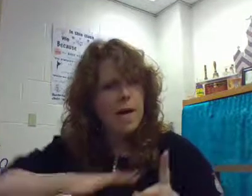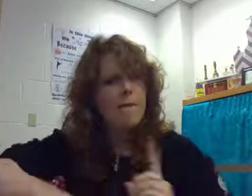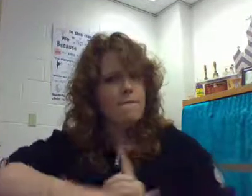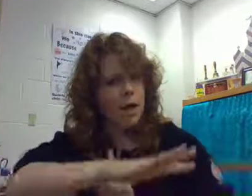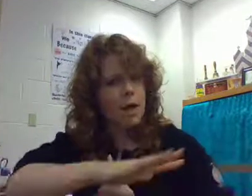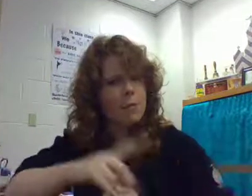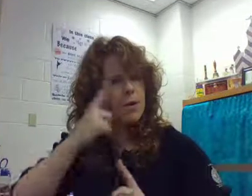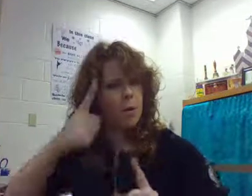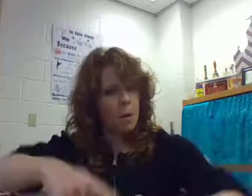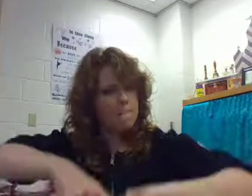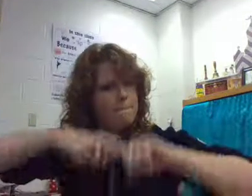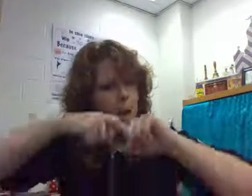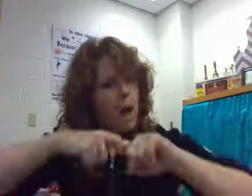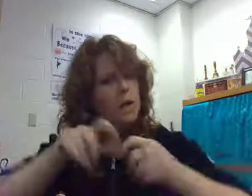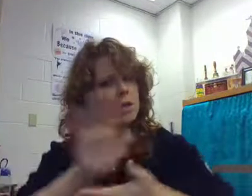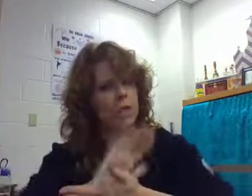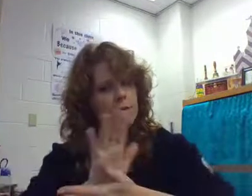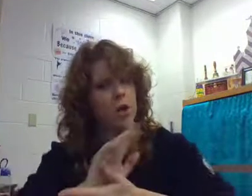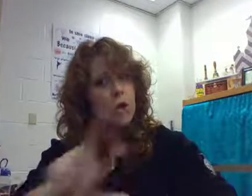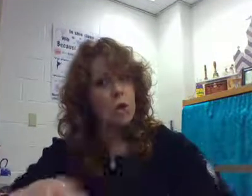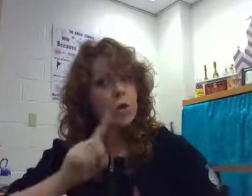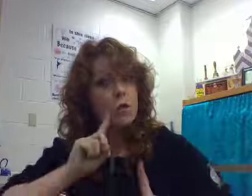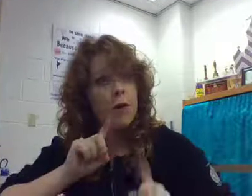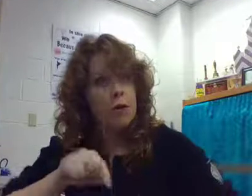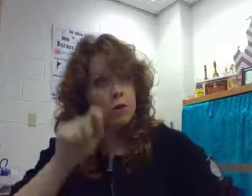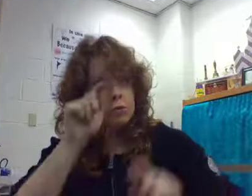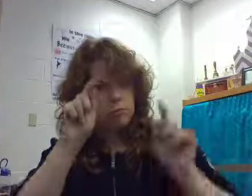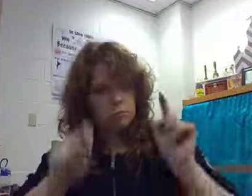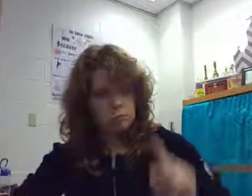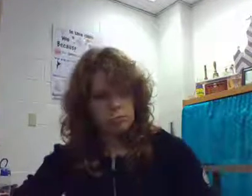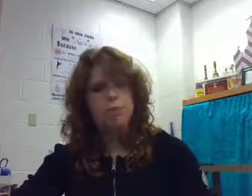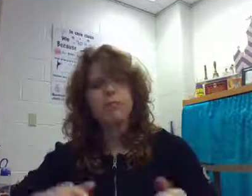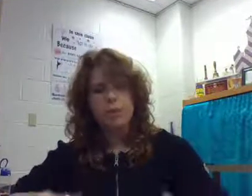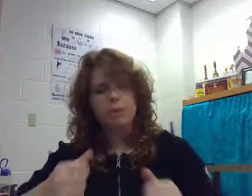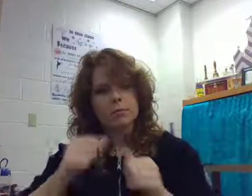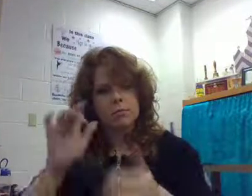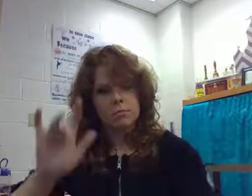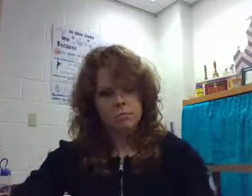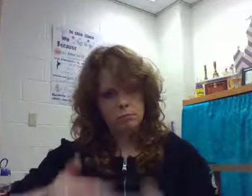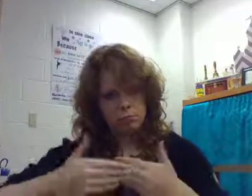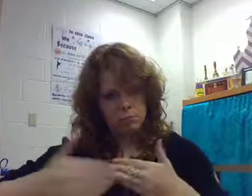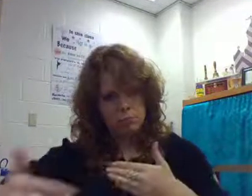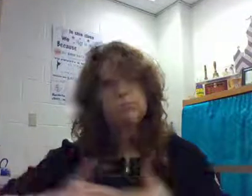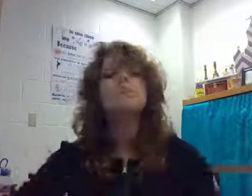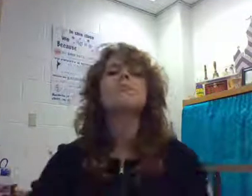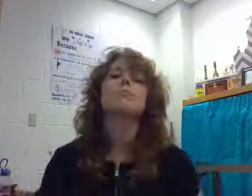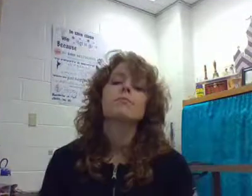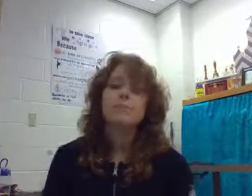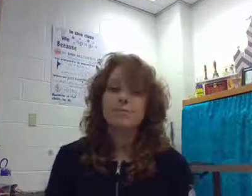ahead and pause the video, and when you have answered your question, go ahead and hit continue.